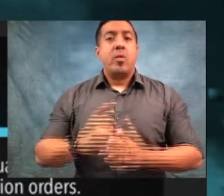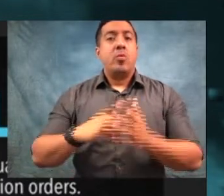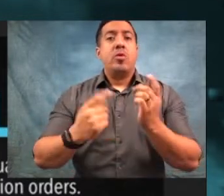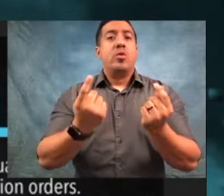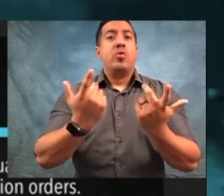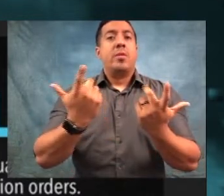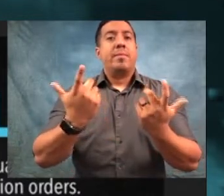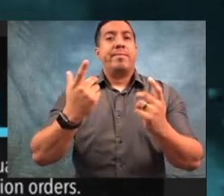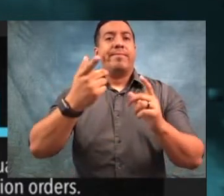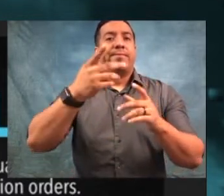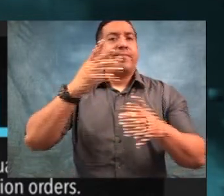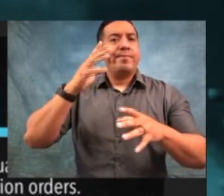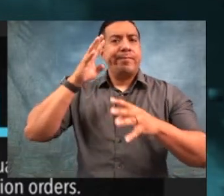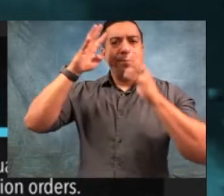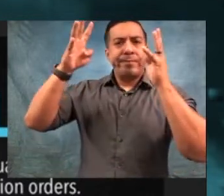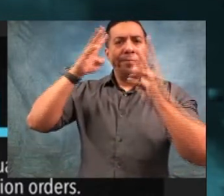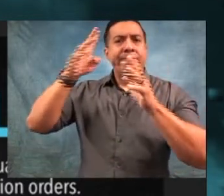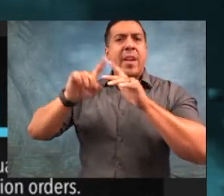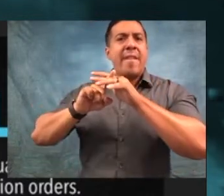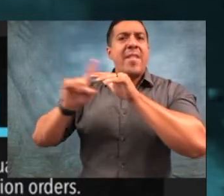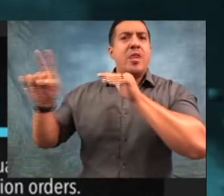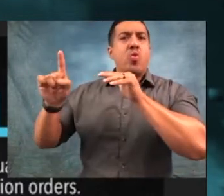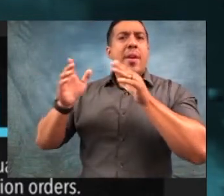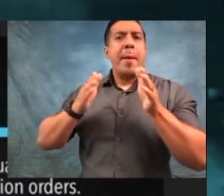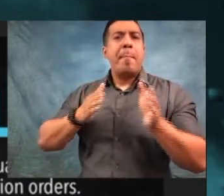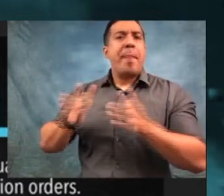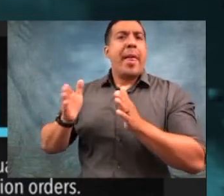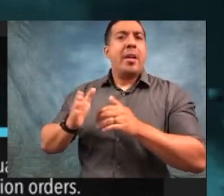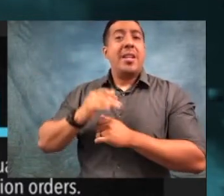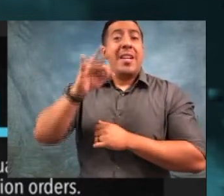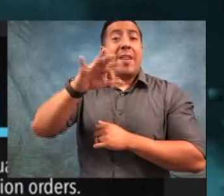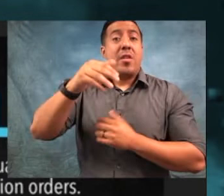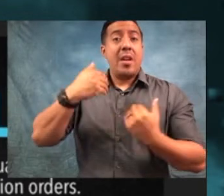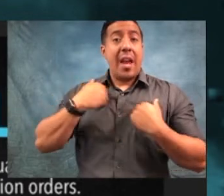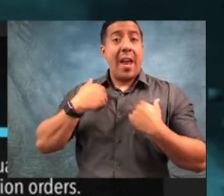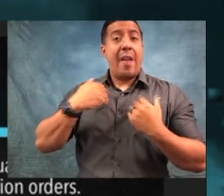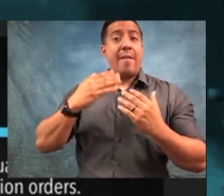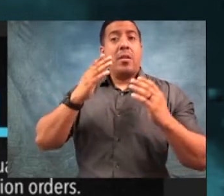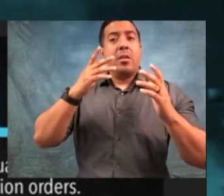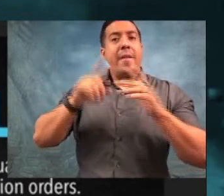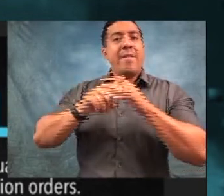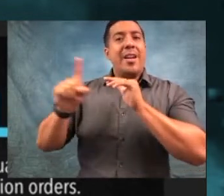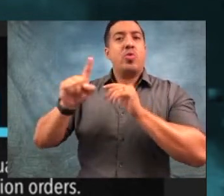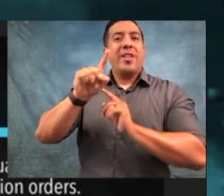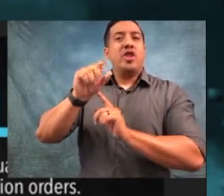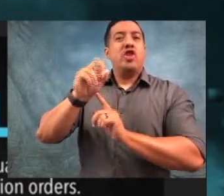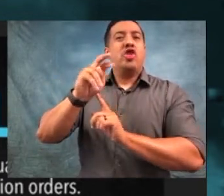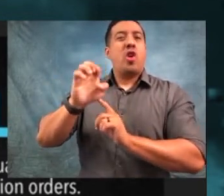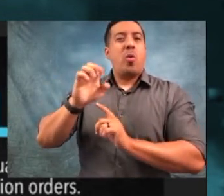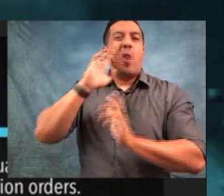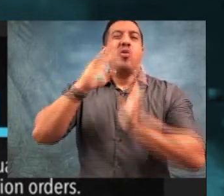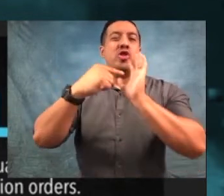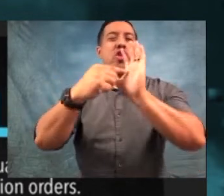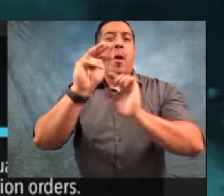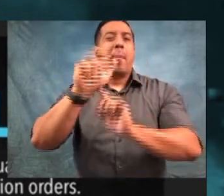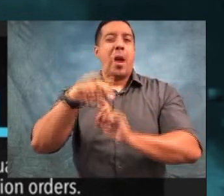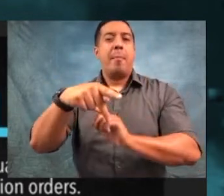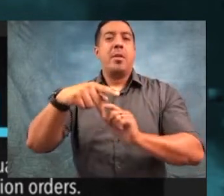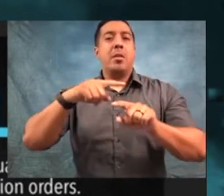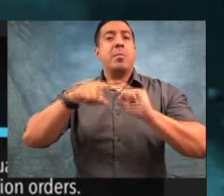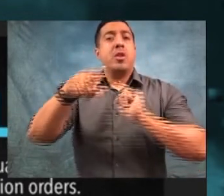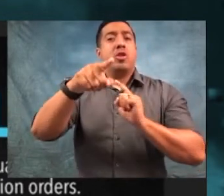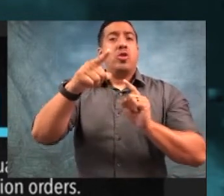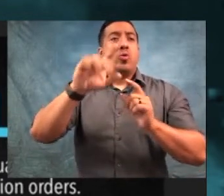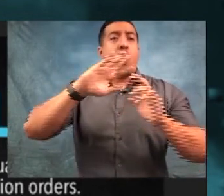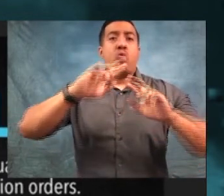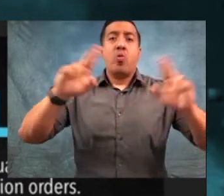Another thing you can do is develop an evacuation plan. If you are in an evacuation zone, and I'll show you the map for that in a moment, have